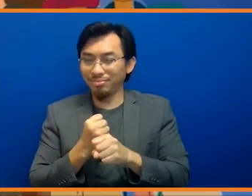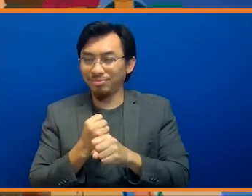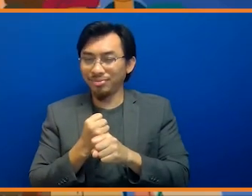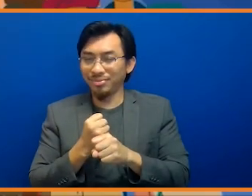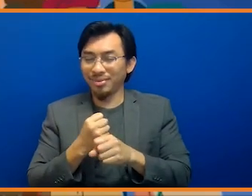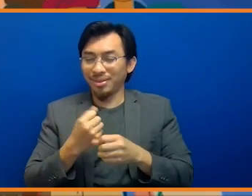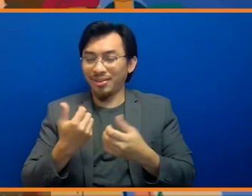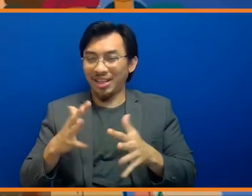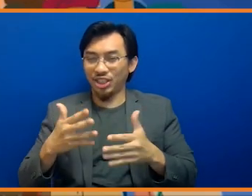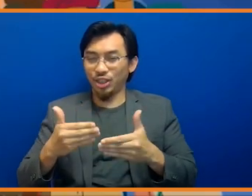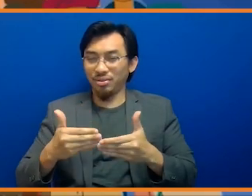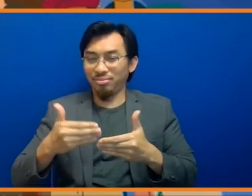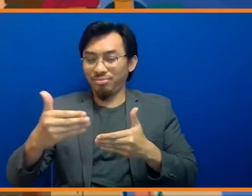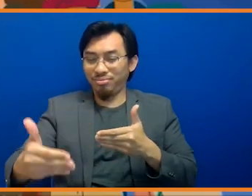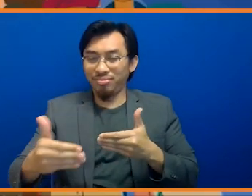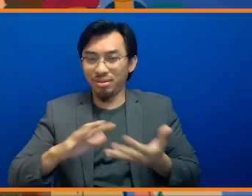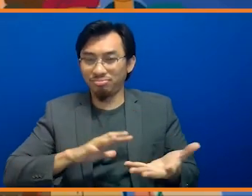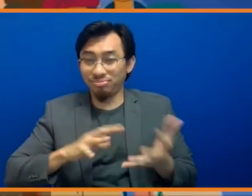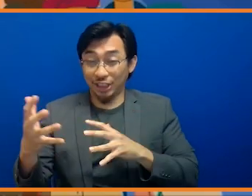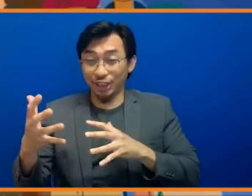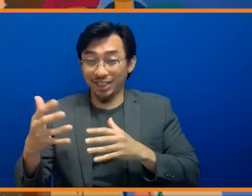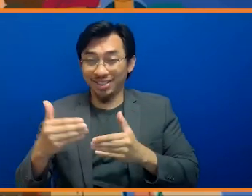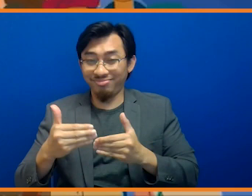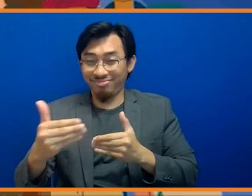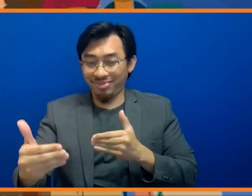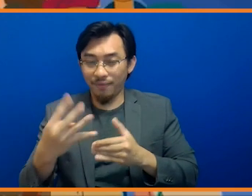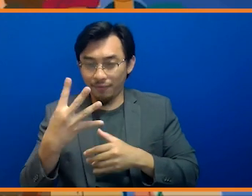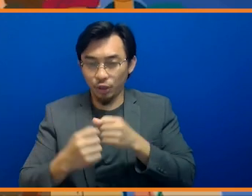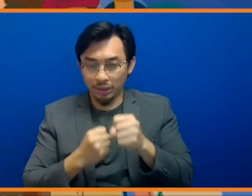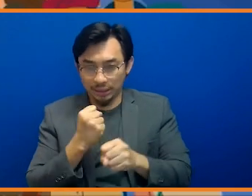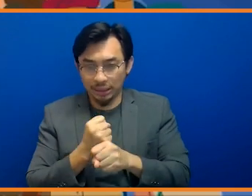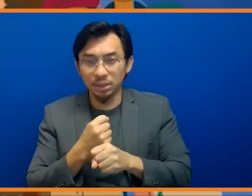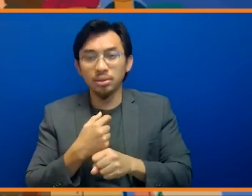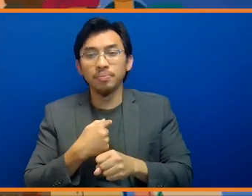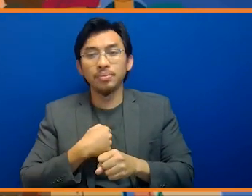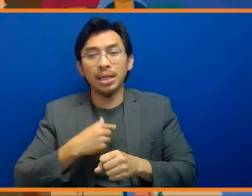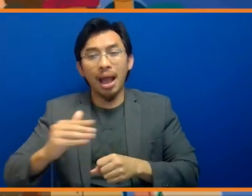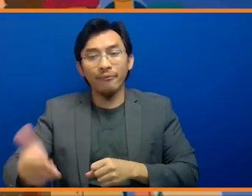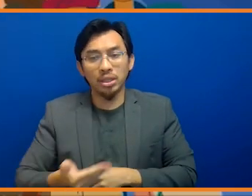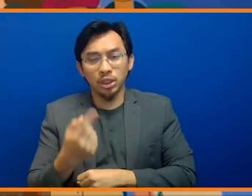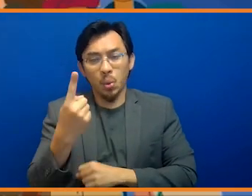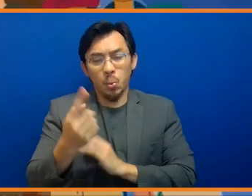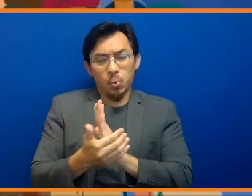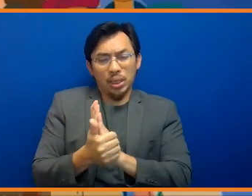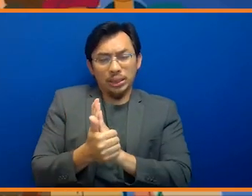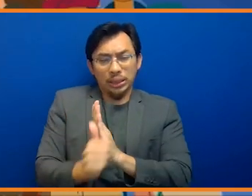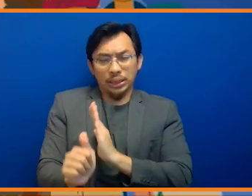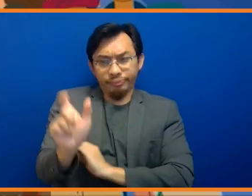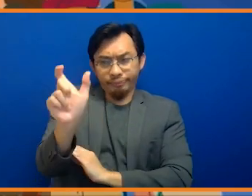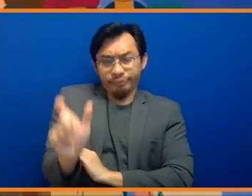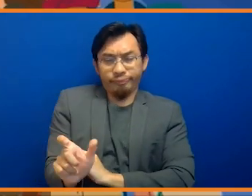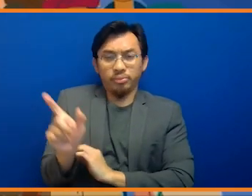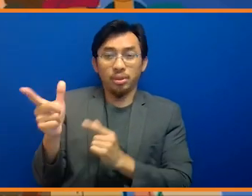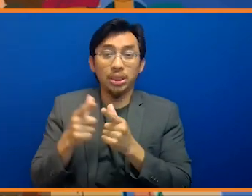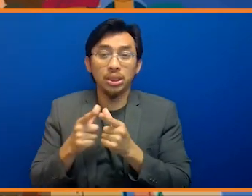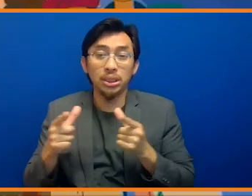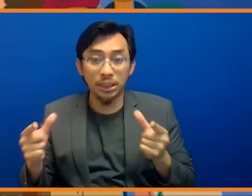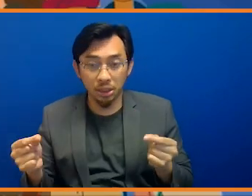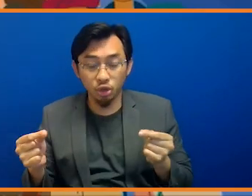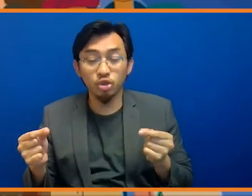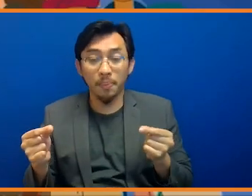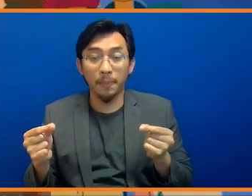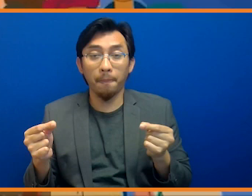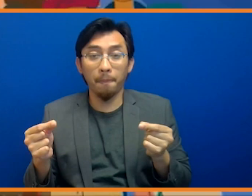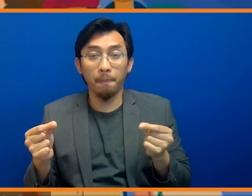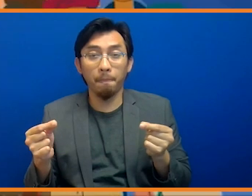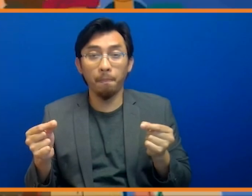2007, just 4 years after our disaster, we invite one expert from Japan.